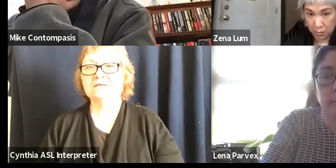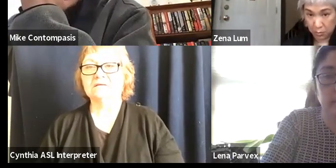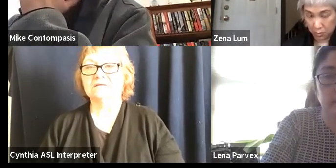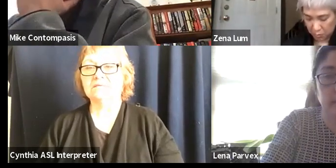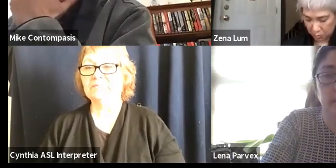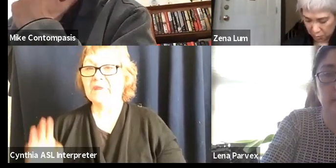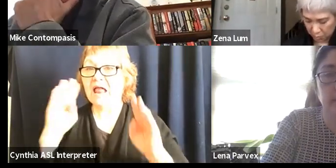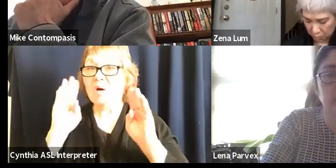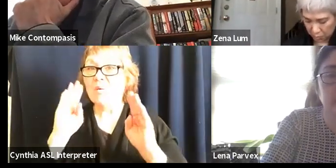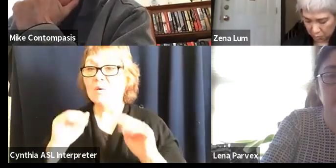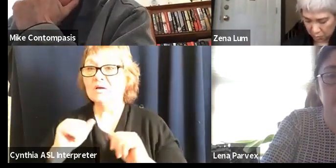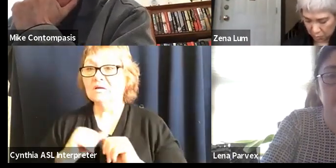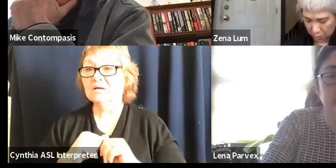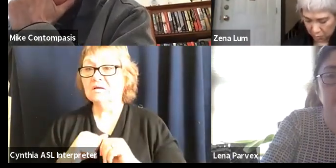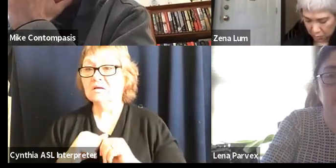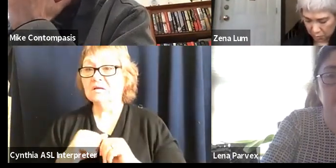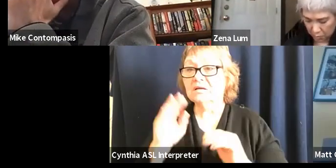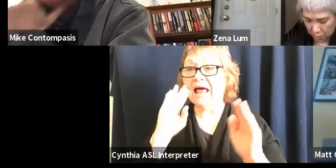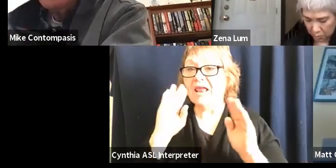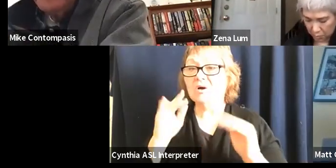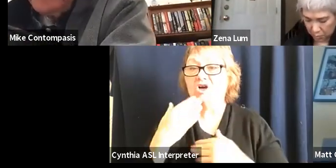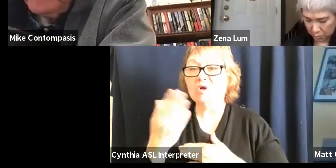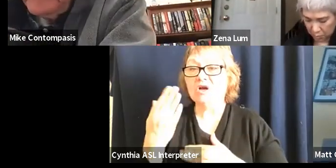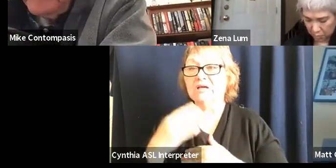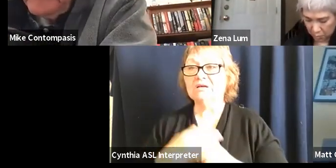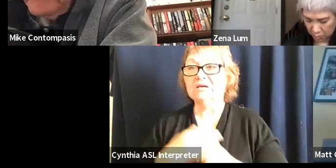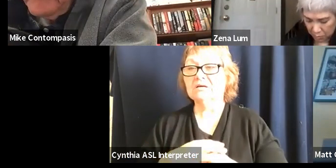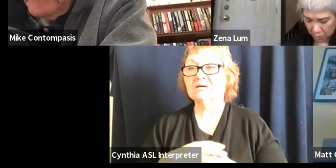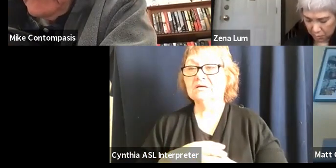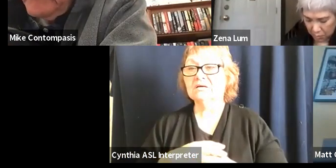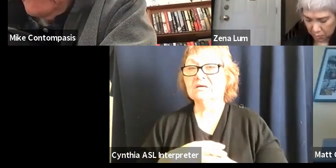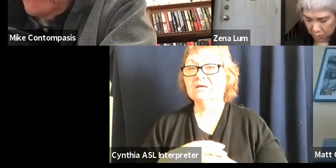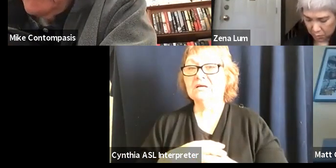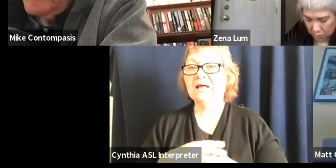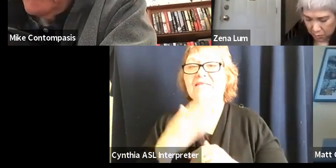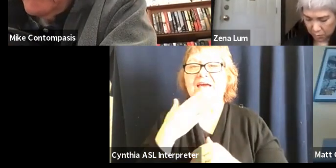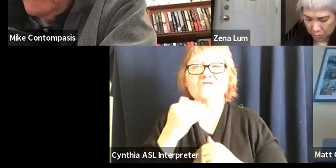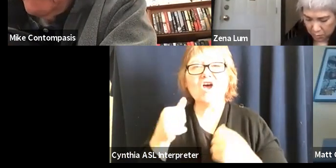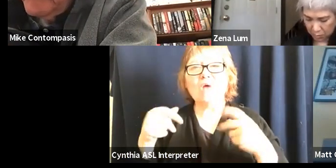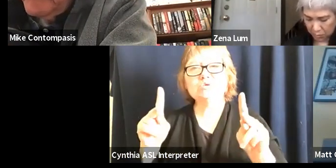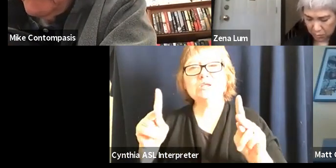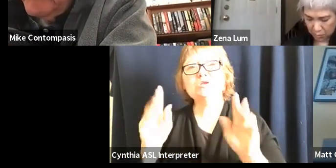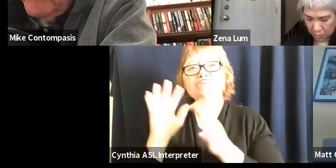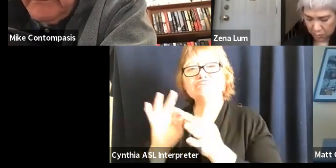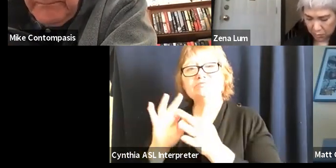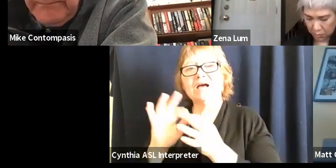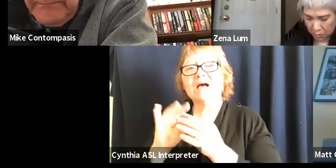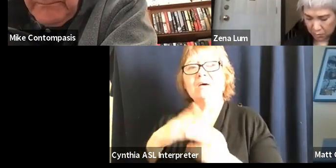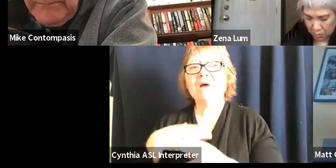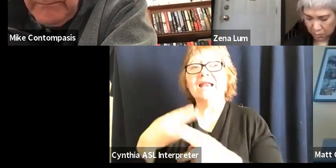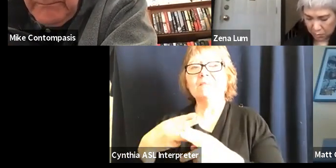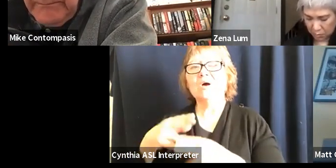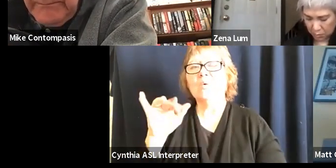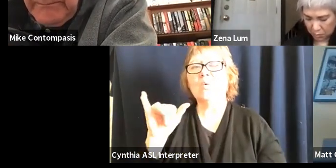Hello. Yes, hello. Good morning. Yeah. Thank you very much to give this opportunity to speak up. My name is YP